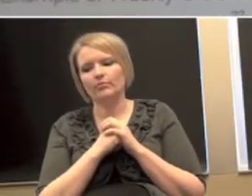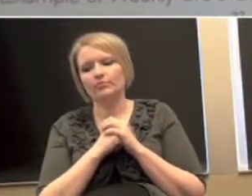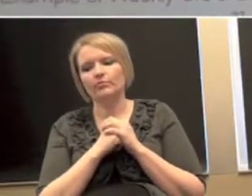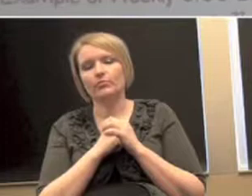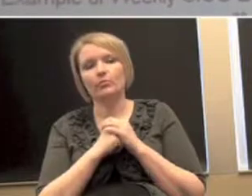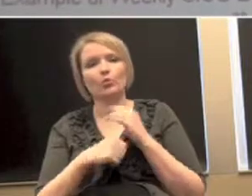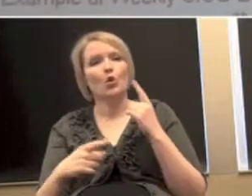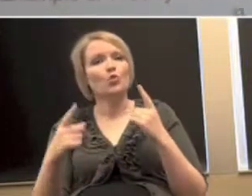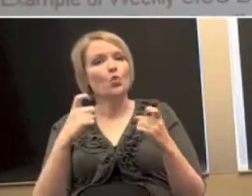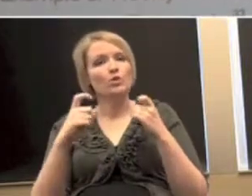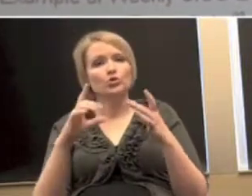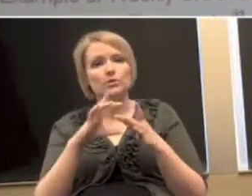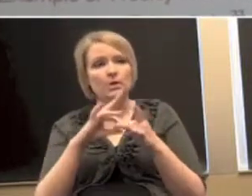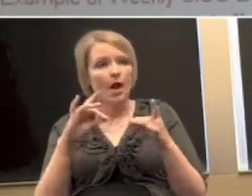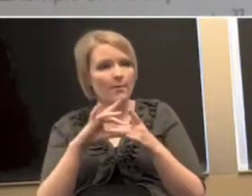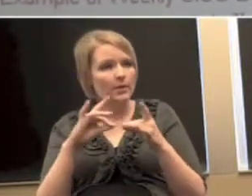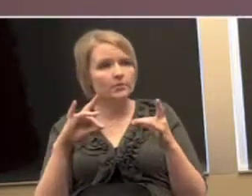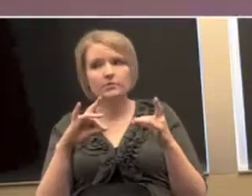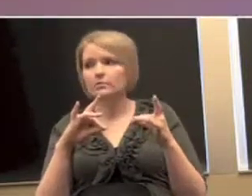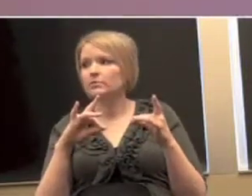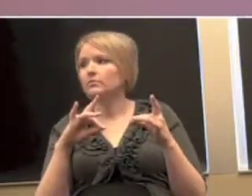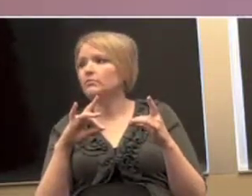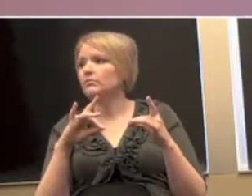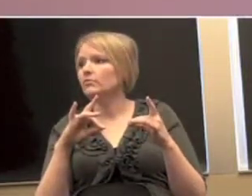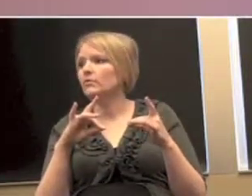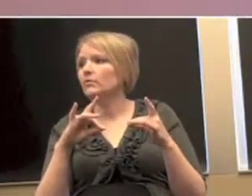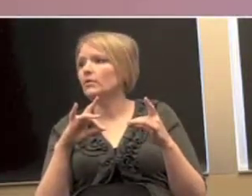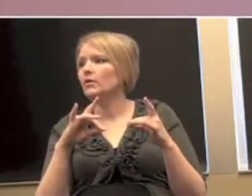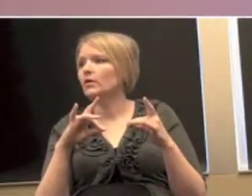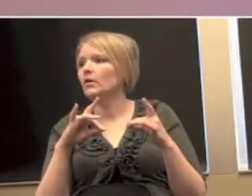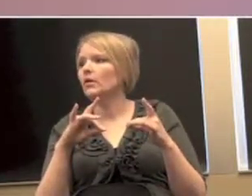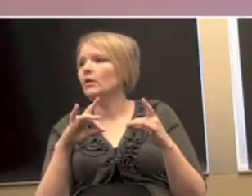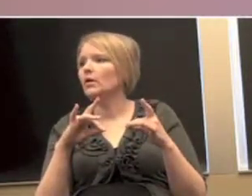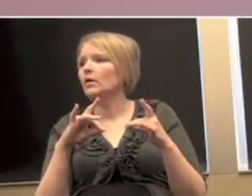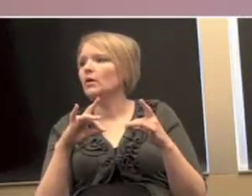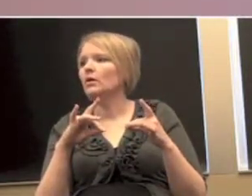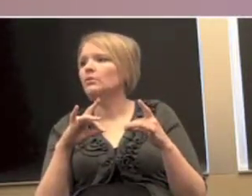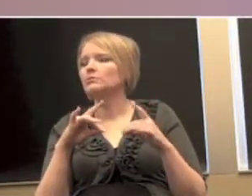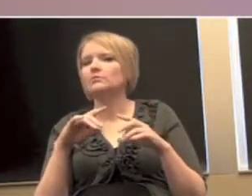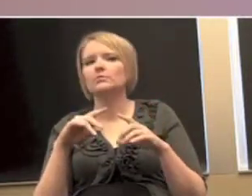right. Questions, comments, anything else? Any questions you've got on? Oop, that's good. Knock off your...